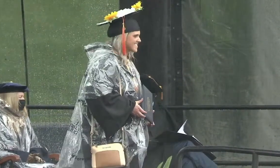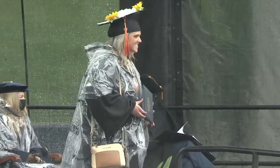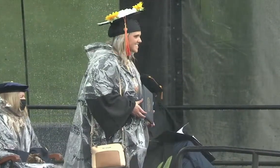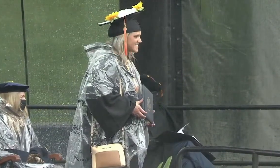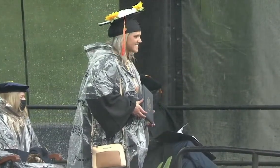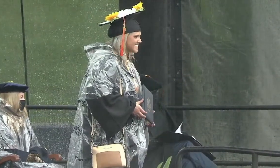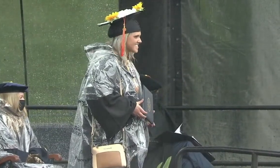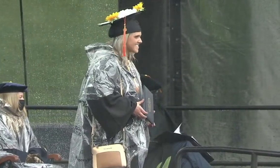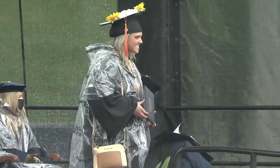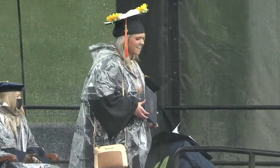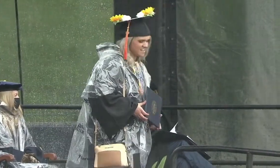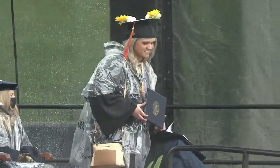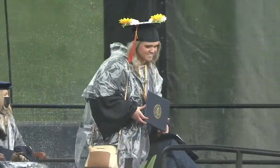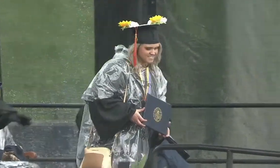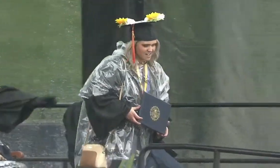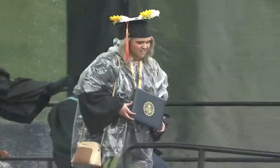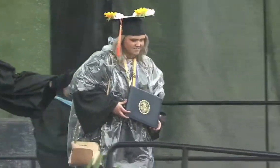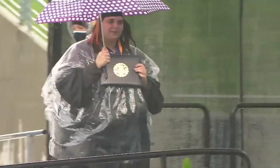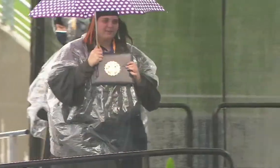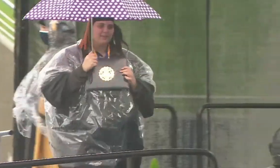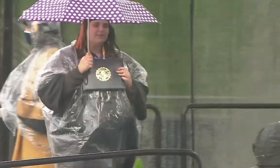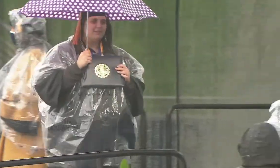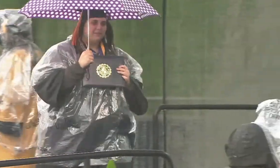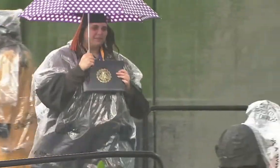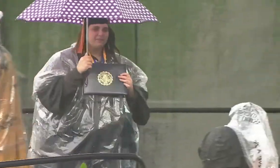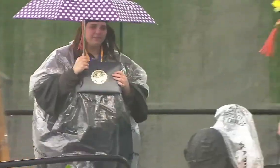Kayla R. Tomko.